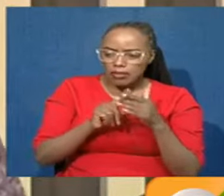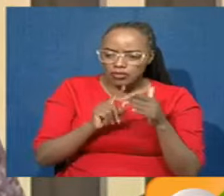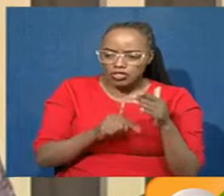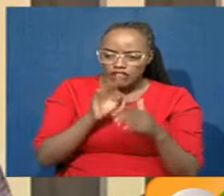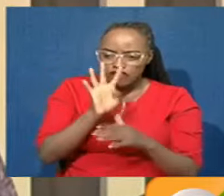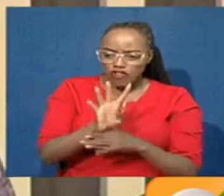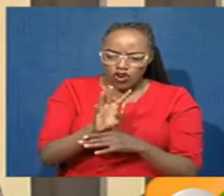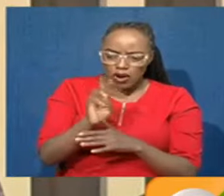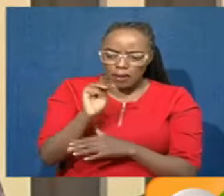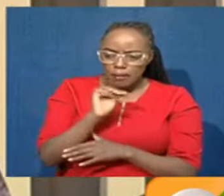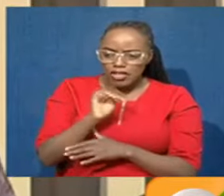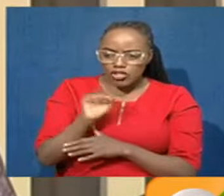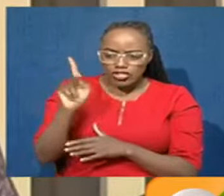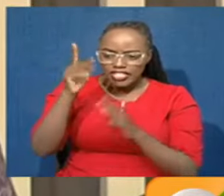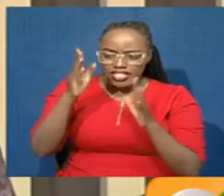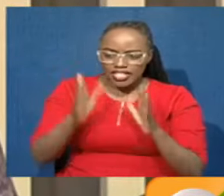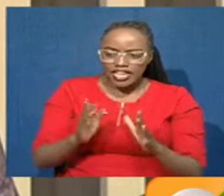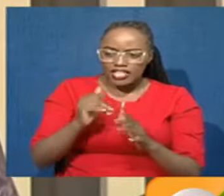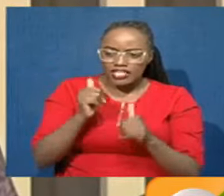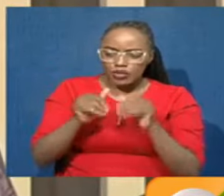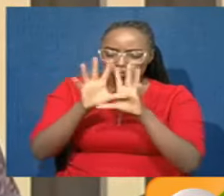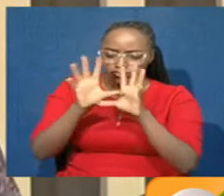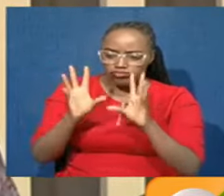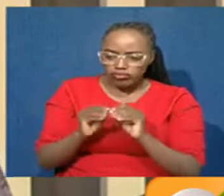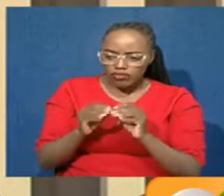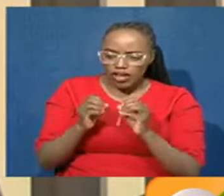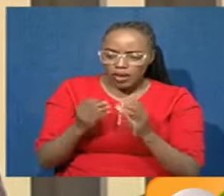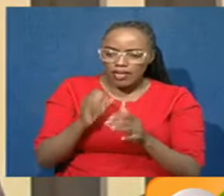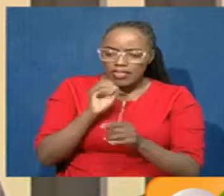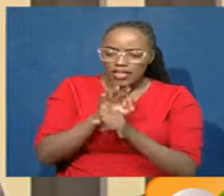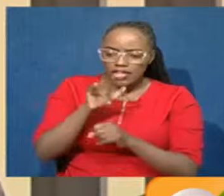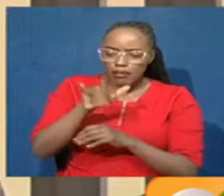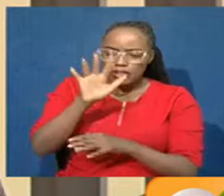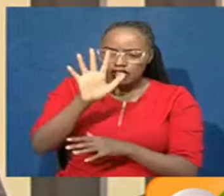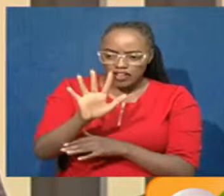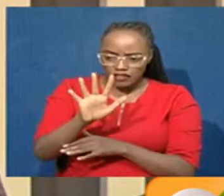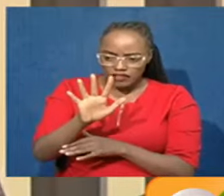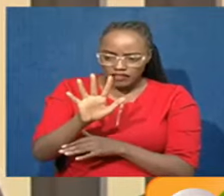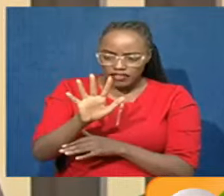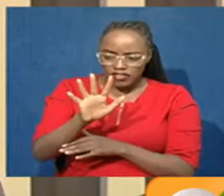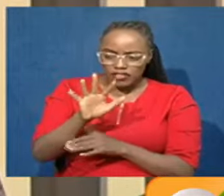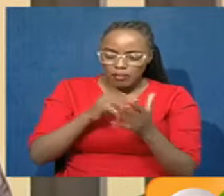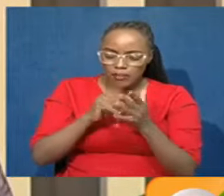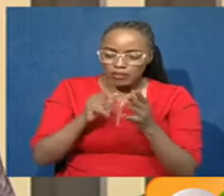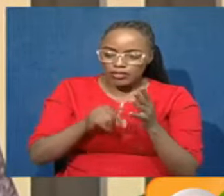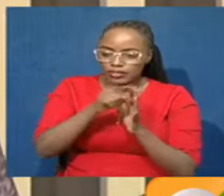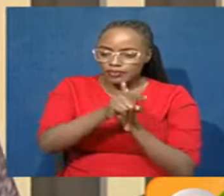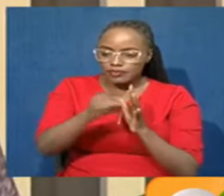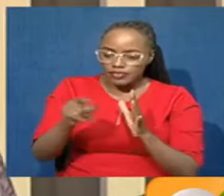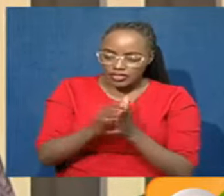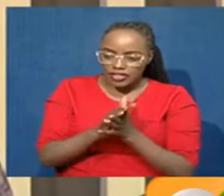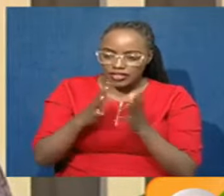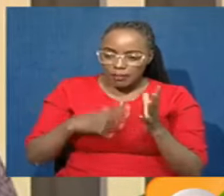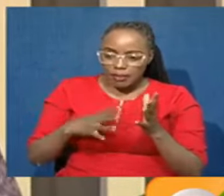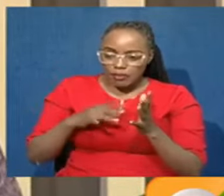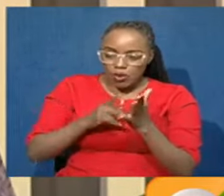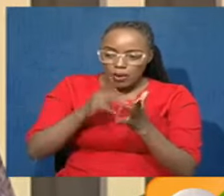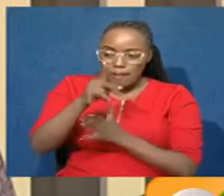million Kenyans. That gives us a figure of 13.5. Mm-hmm. So these are the already paid